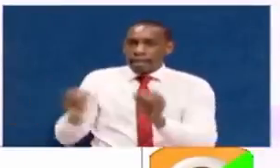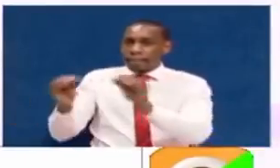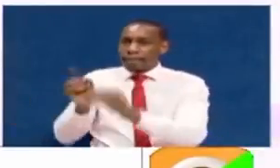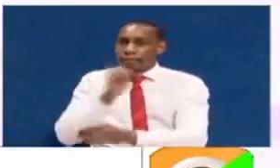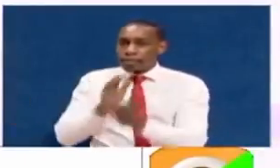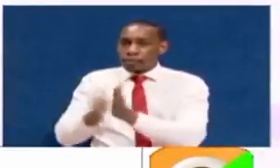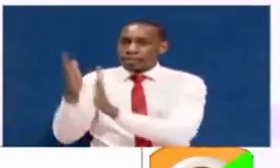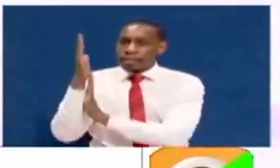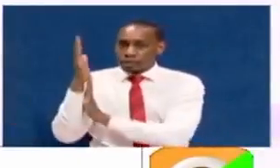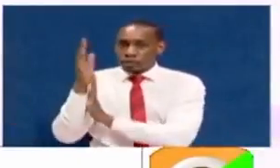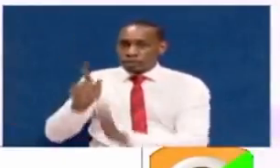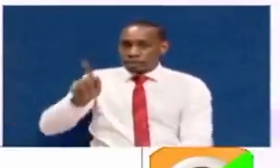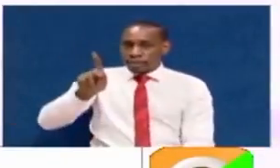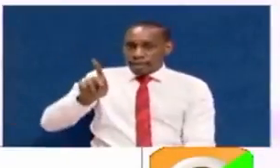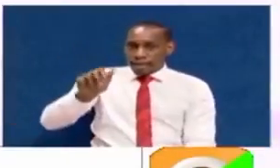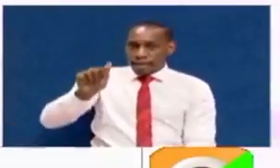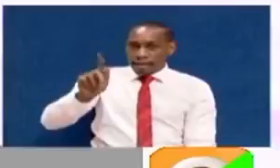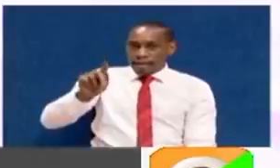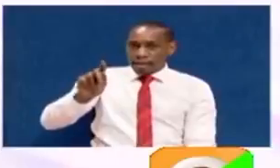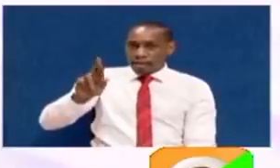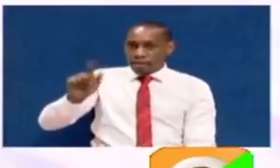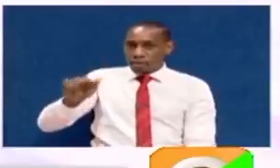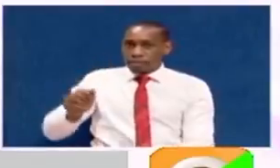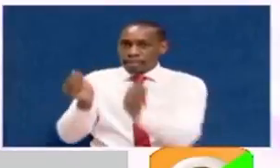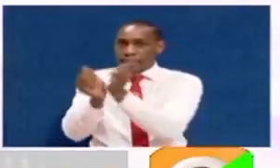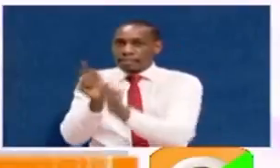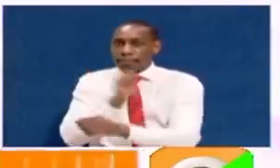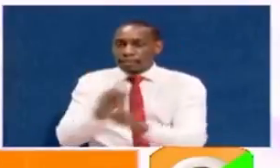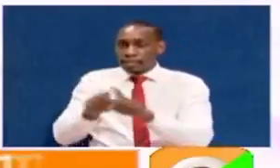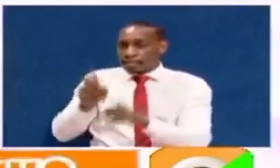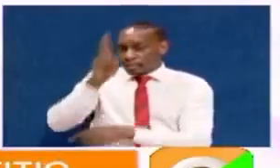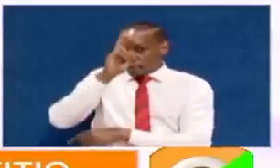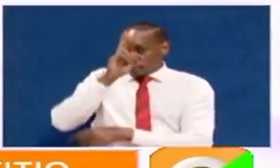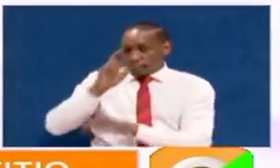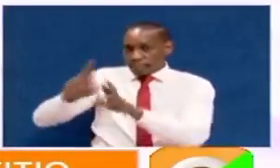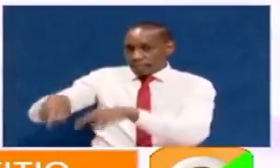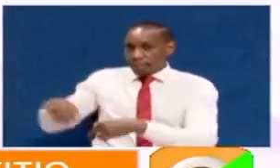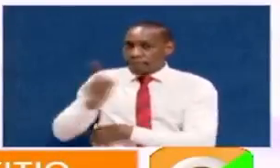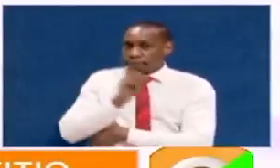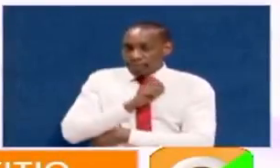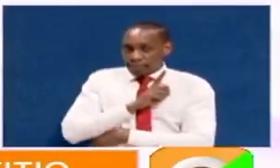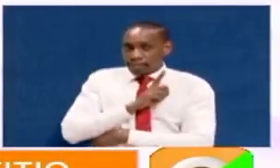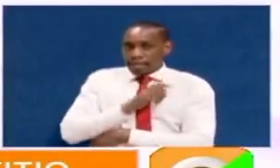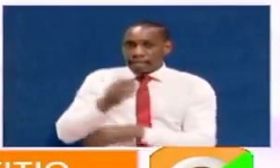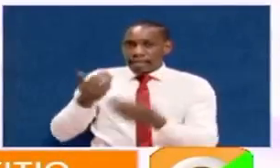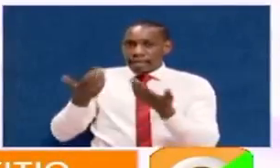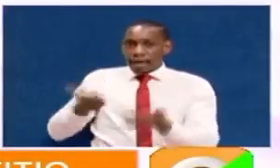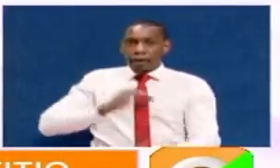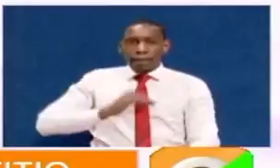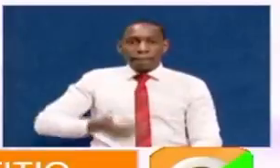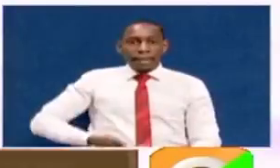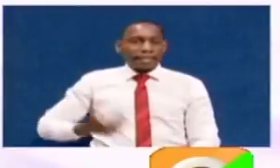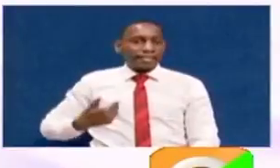akakutana na askari akakusi wakamshika wakamuyo askari wakamweka wakamurepa akona mimba